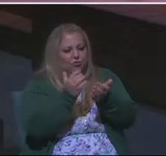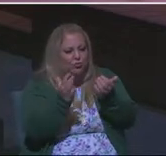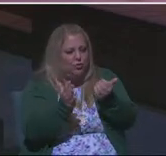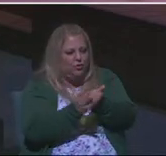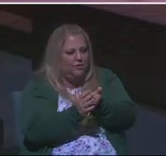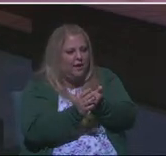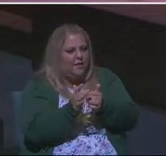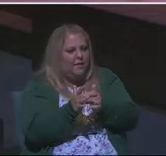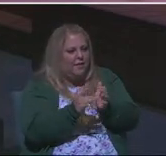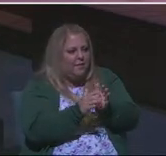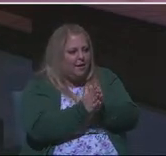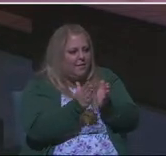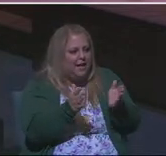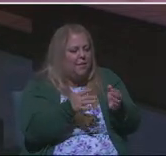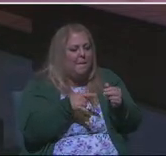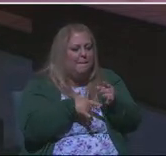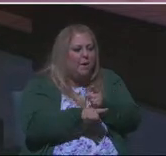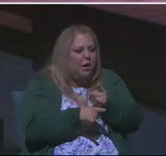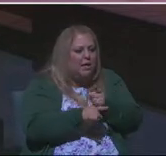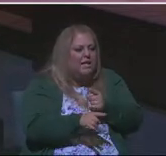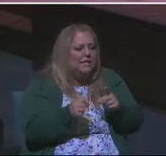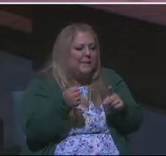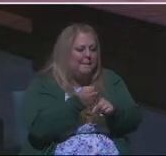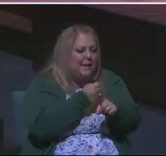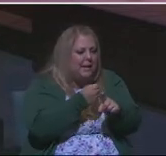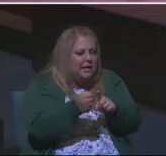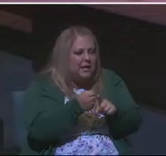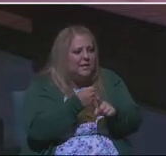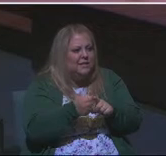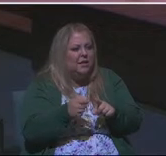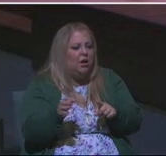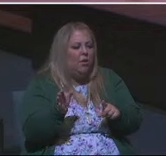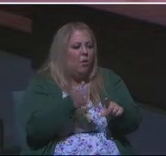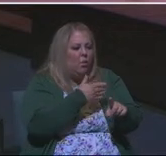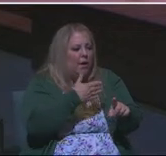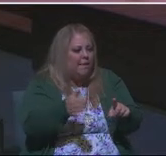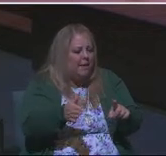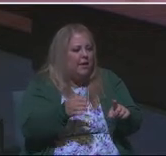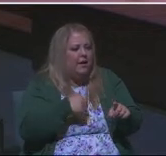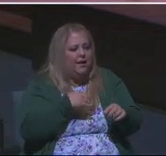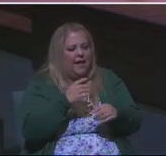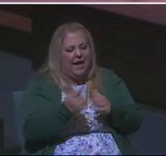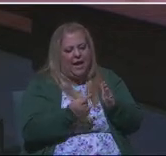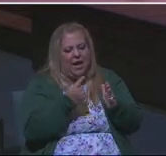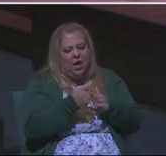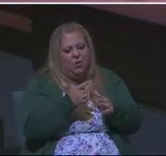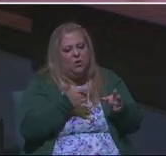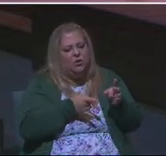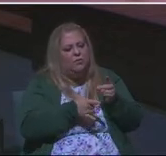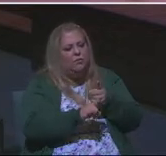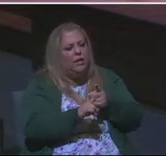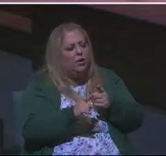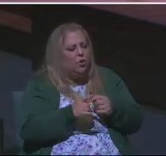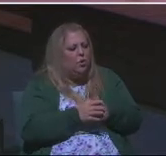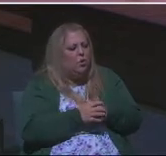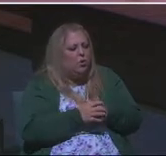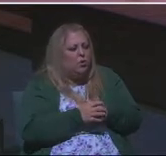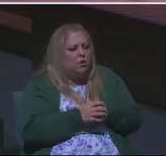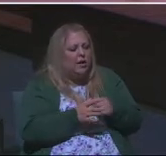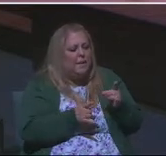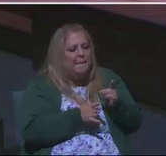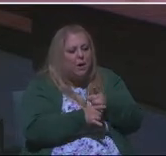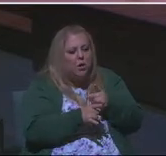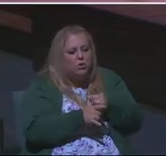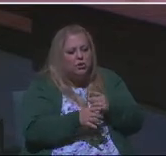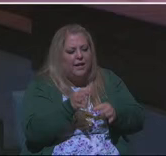declares that after all of the mockings, after all the beatings, after all the scourgings, the hours of ridicule, the mockery of